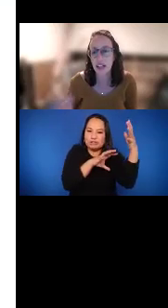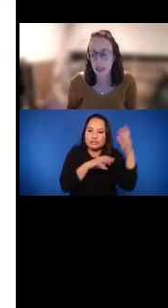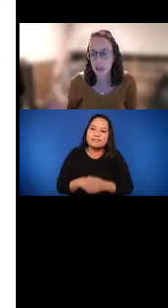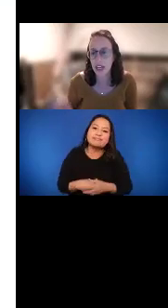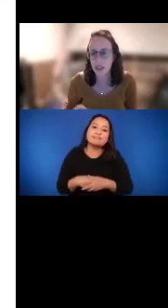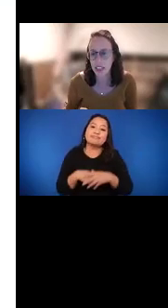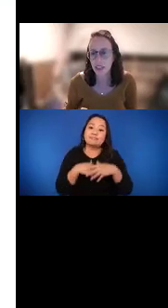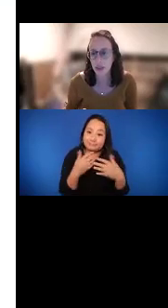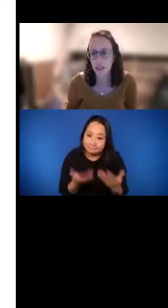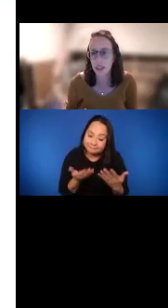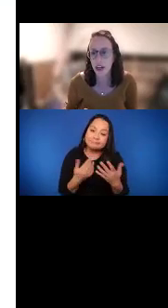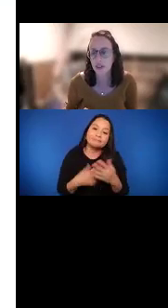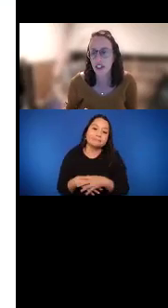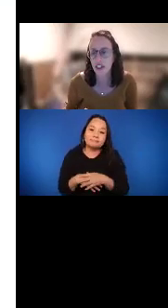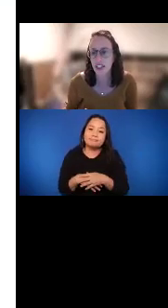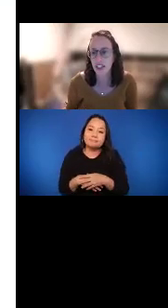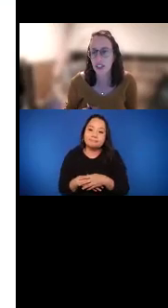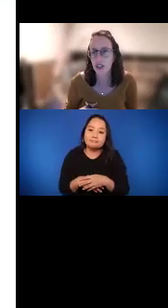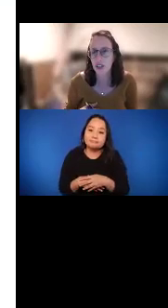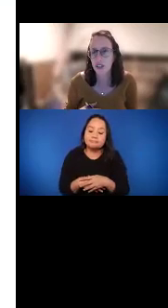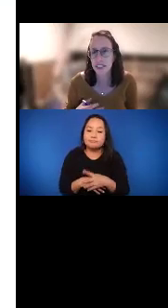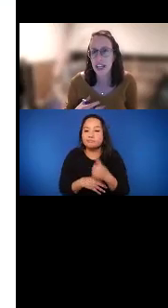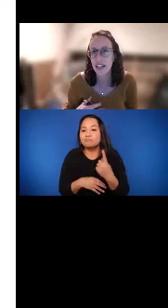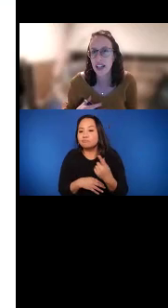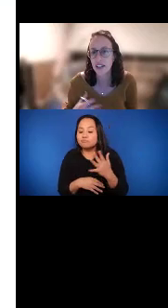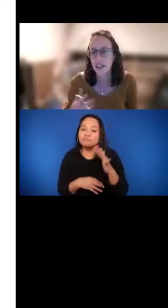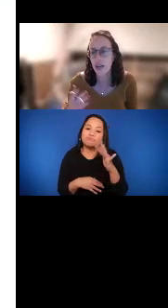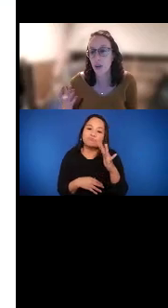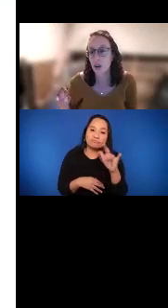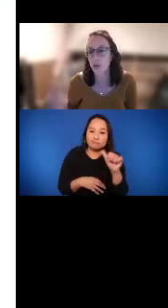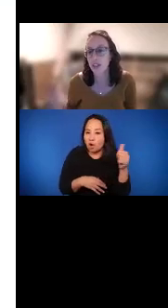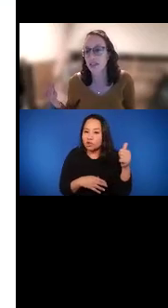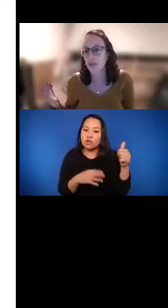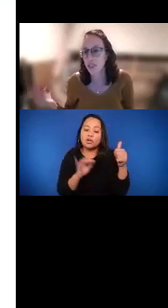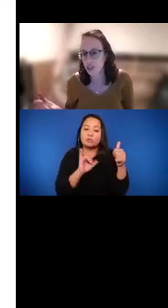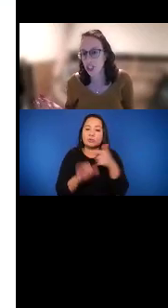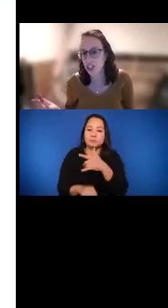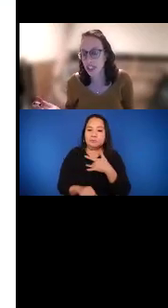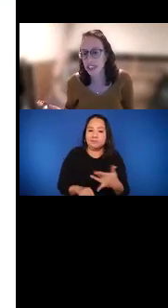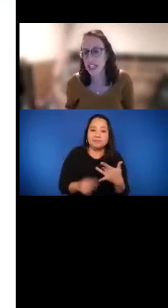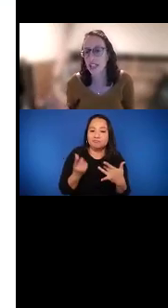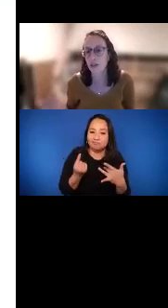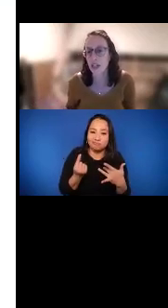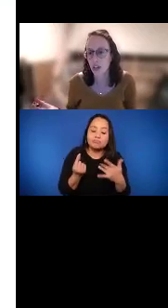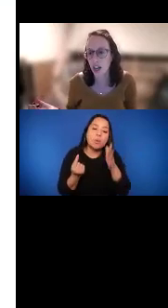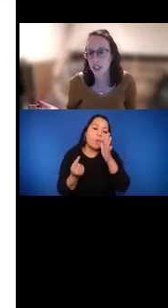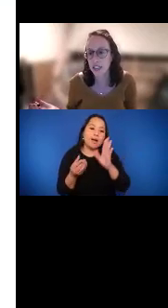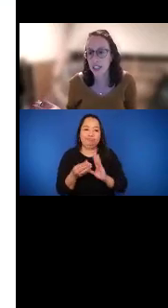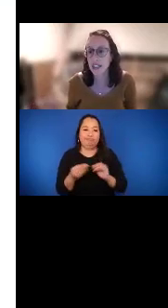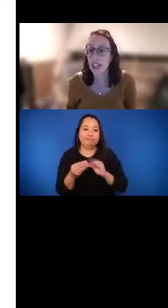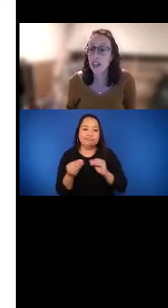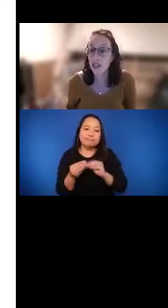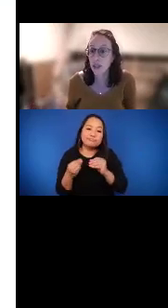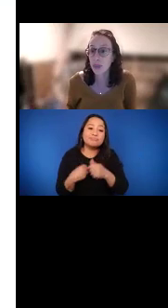and then something else they do is often say that they work with real charities like the Red